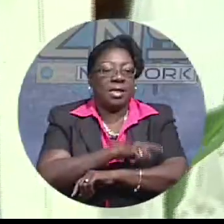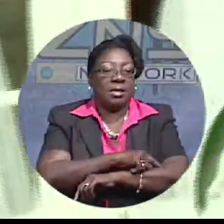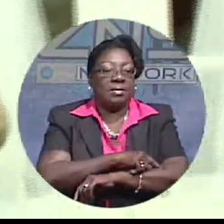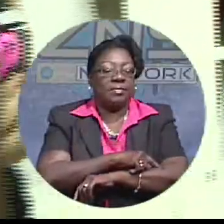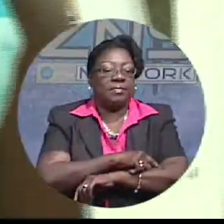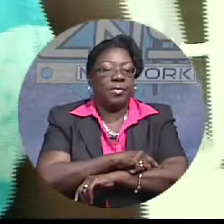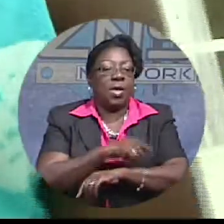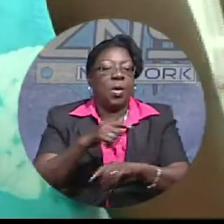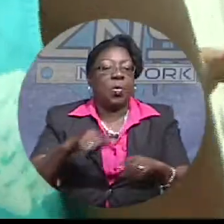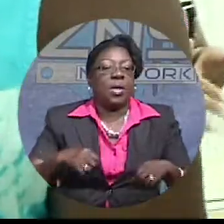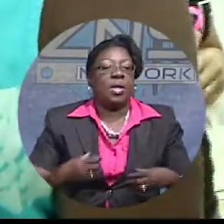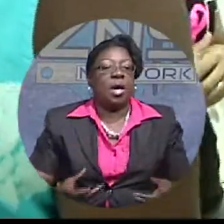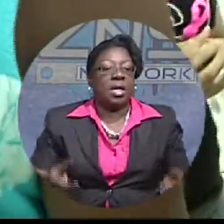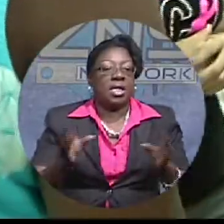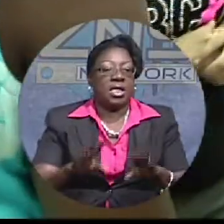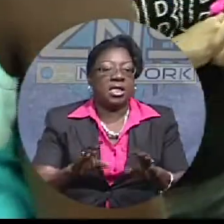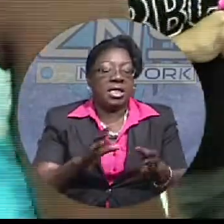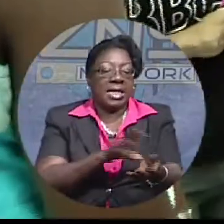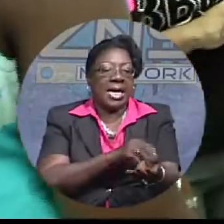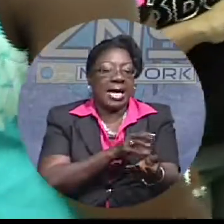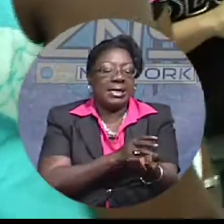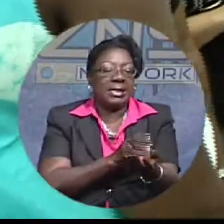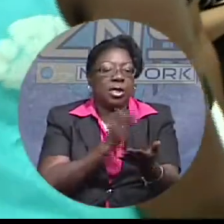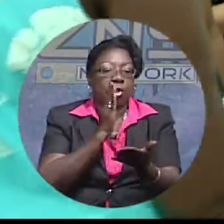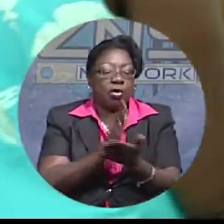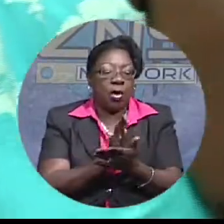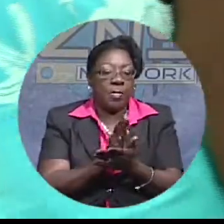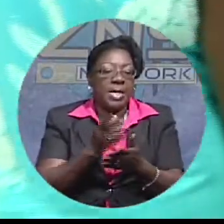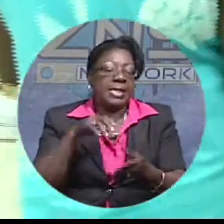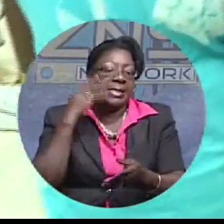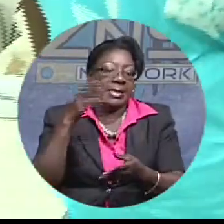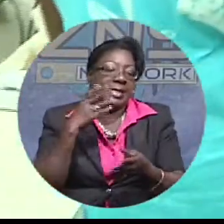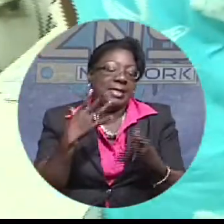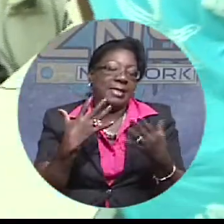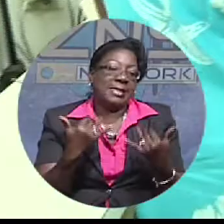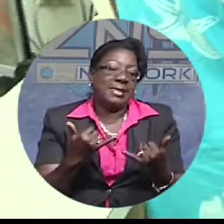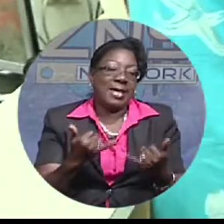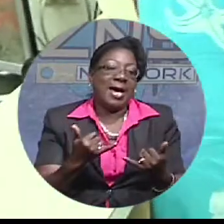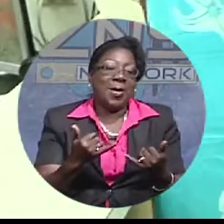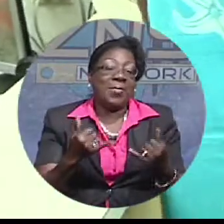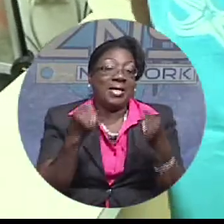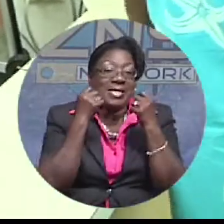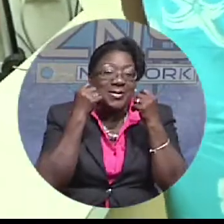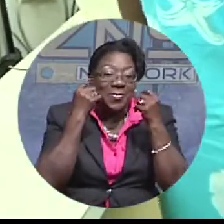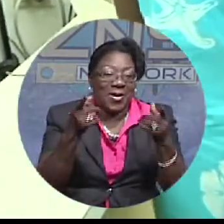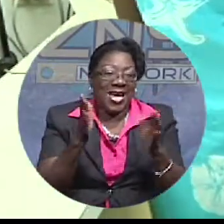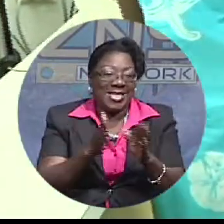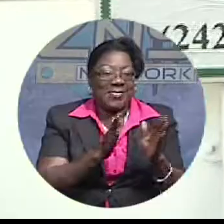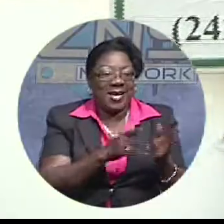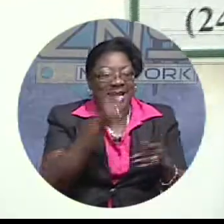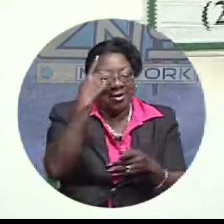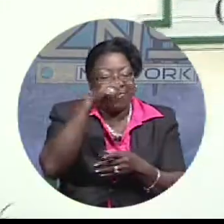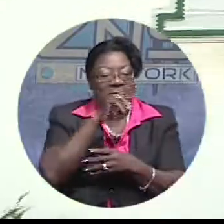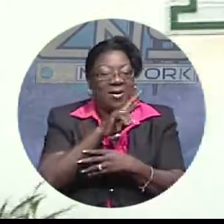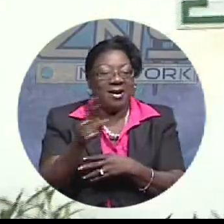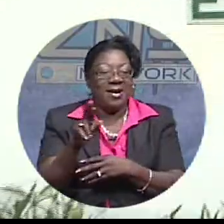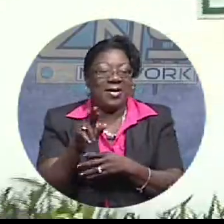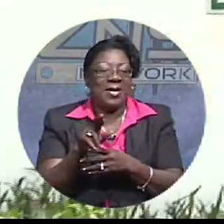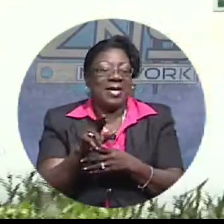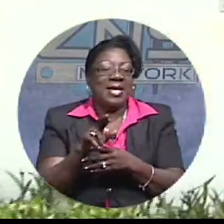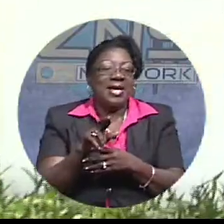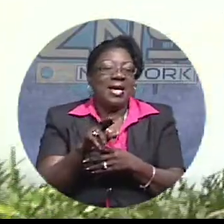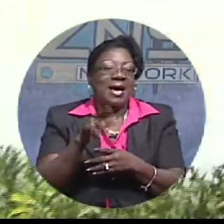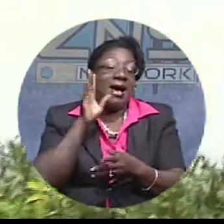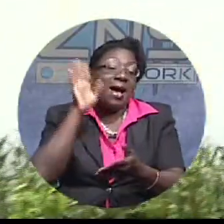With her condition now in remission, Cindy was somewhat at a loss for words at the surprise plans for her. A well-kept secret by